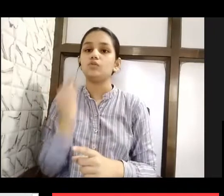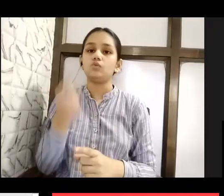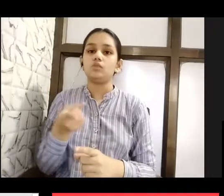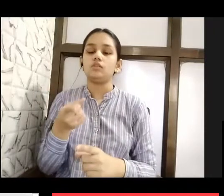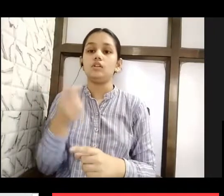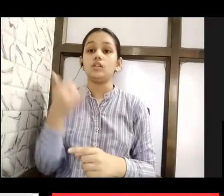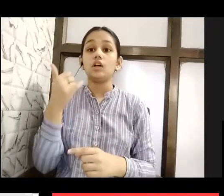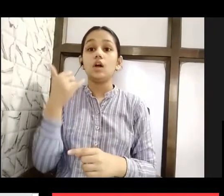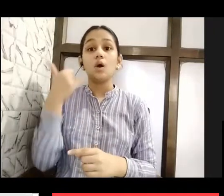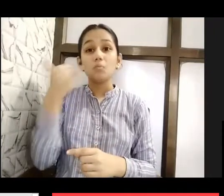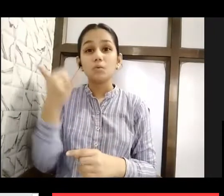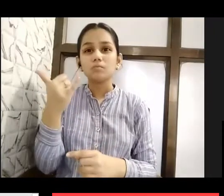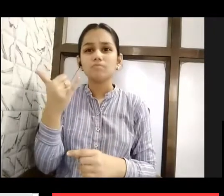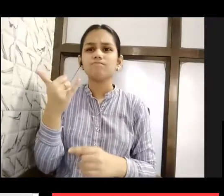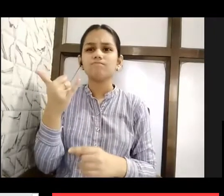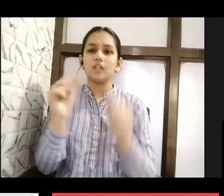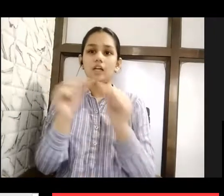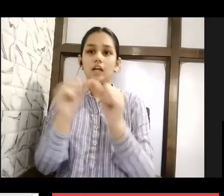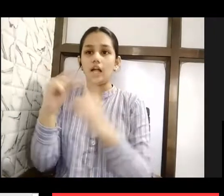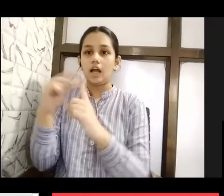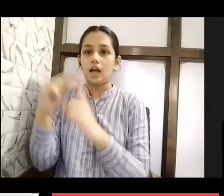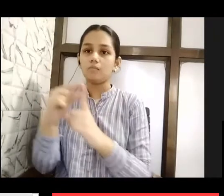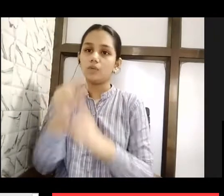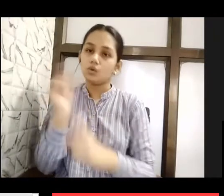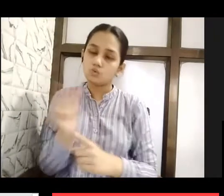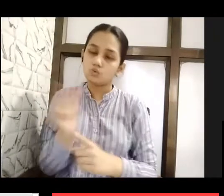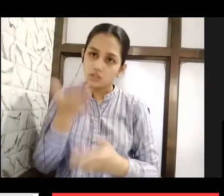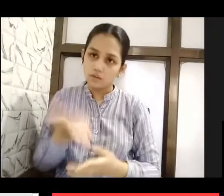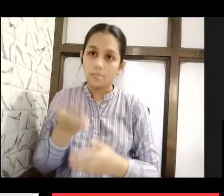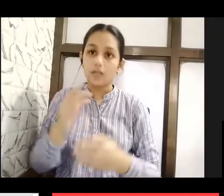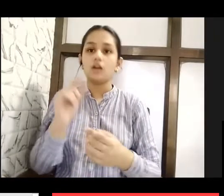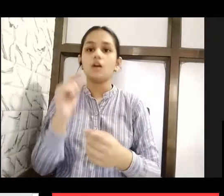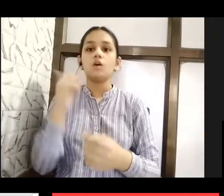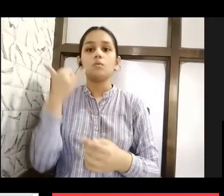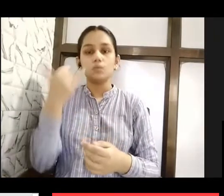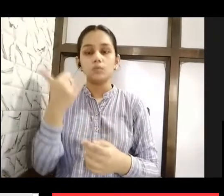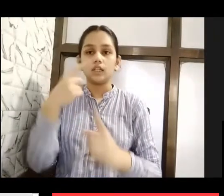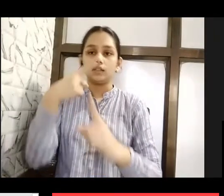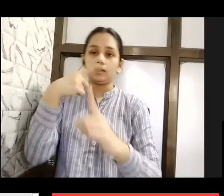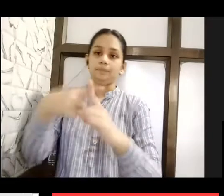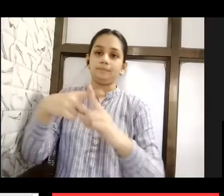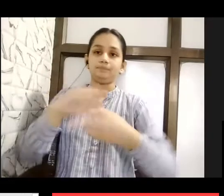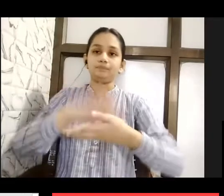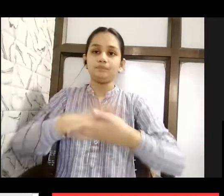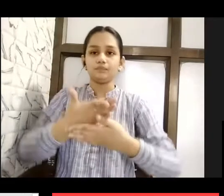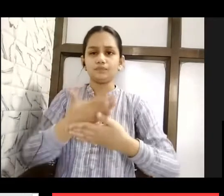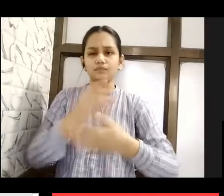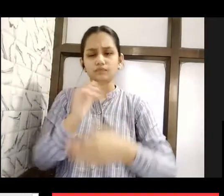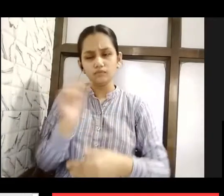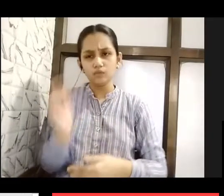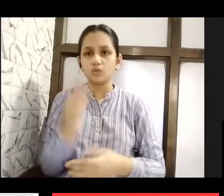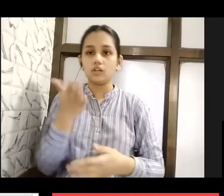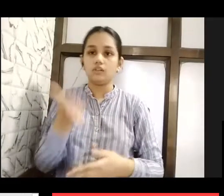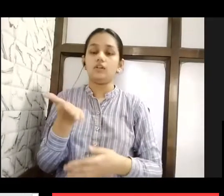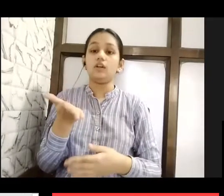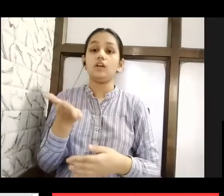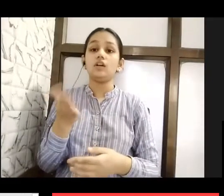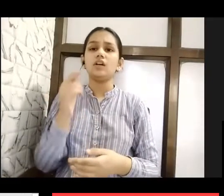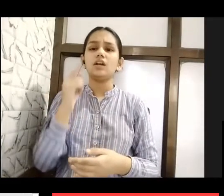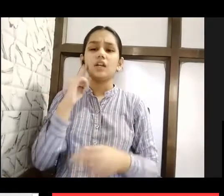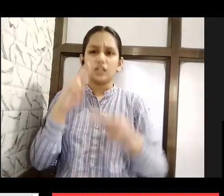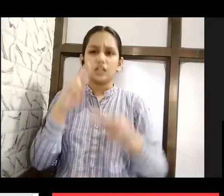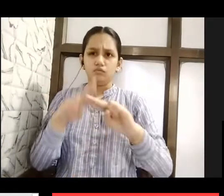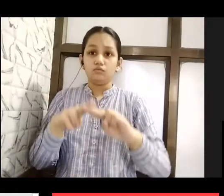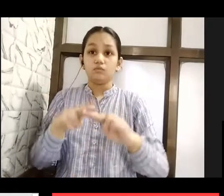mobile and the laptop. Correct? If you are using from the mobile, you have to download the app called